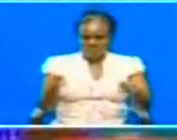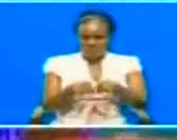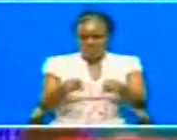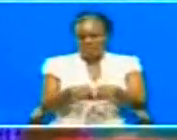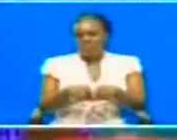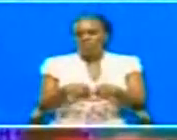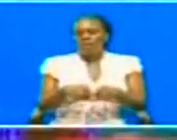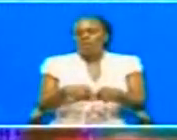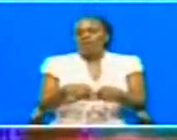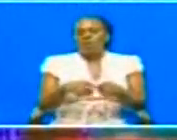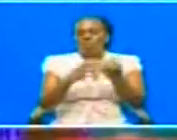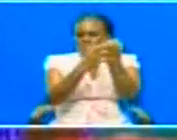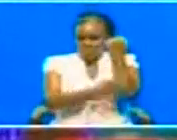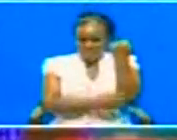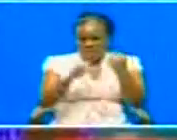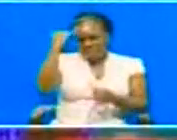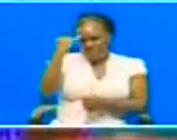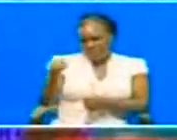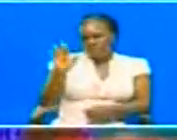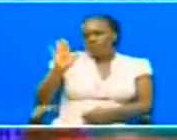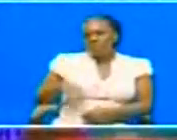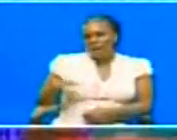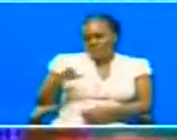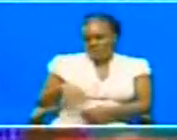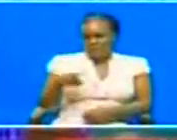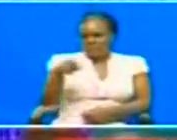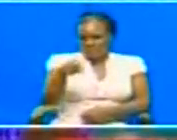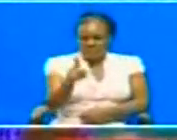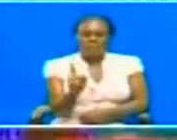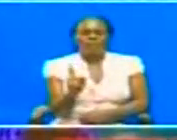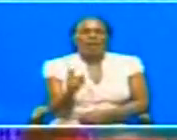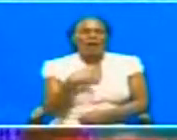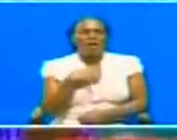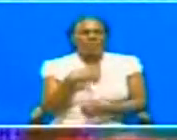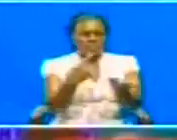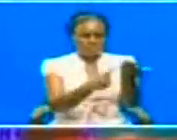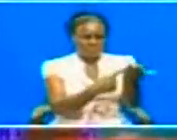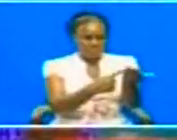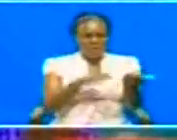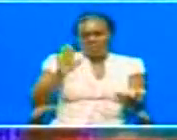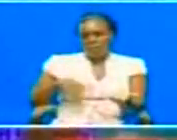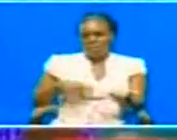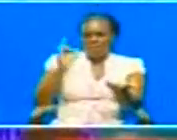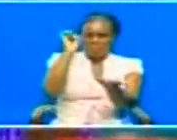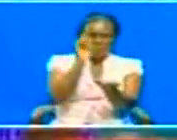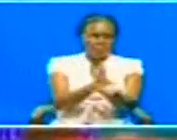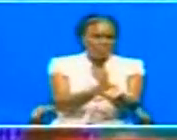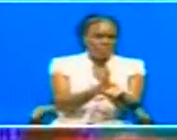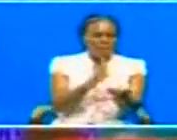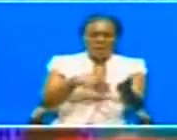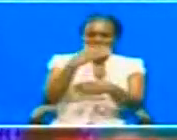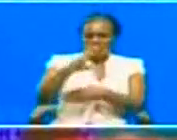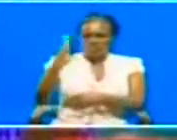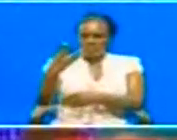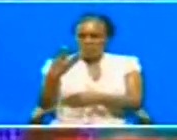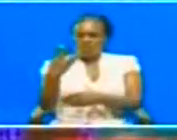underprivileged children. Because imagine if the mother has been, if the fourth child was an albino and the mother was thrown away from the house after the fourth